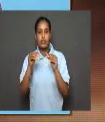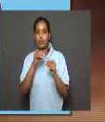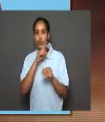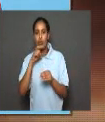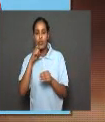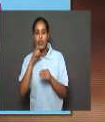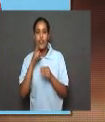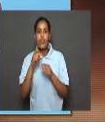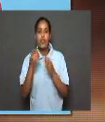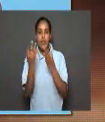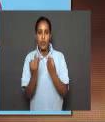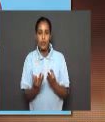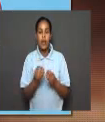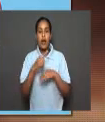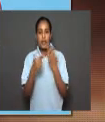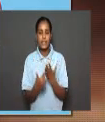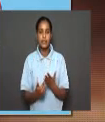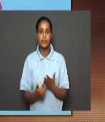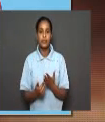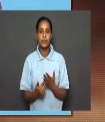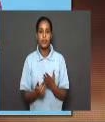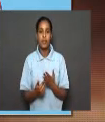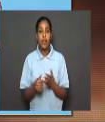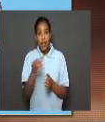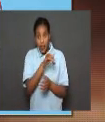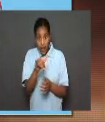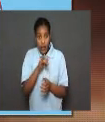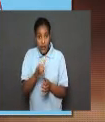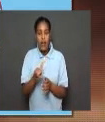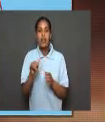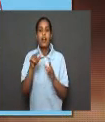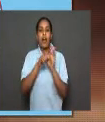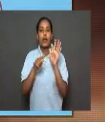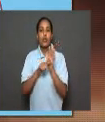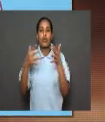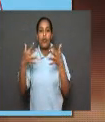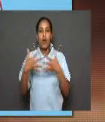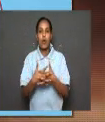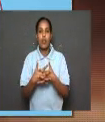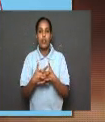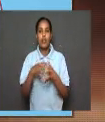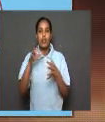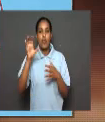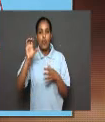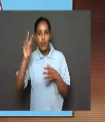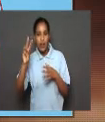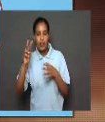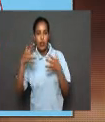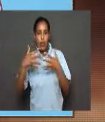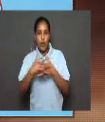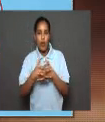form. However, unlike ionic compounds, covalent compounds